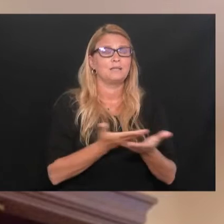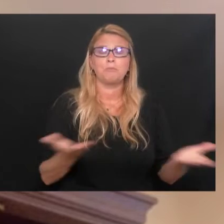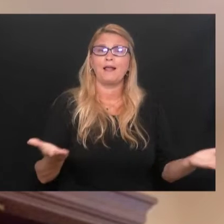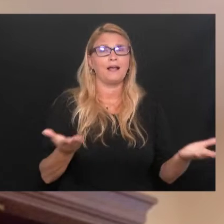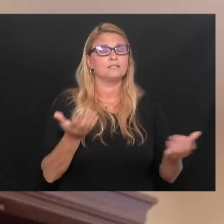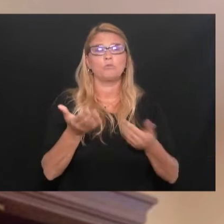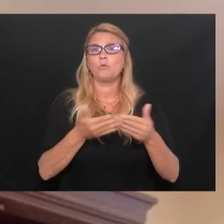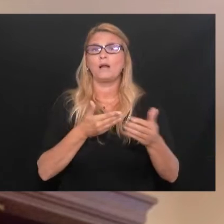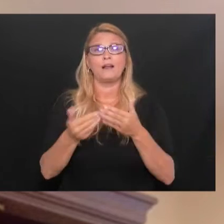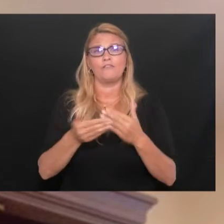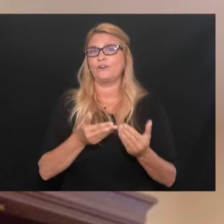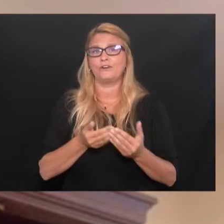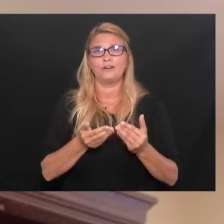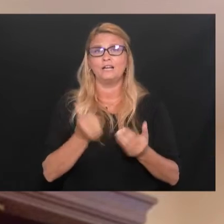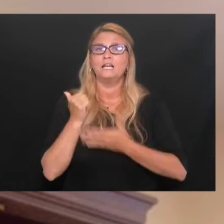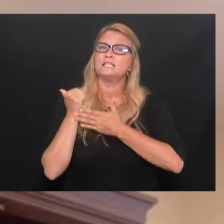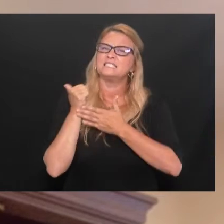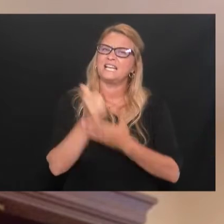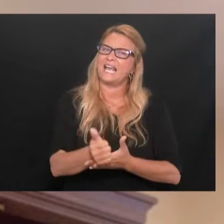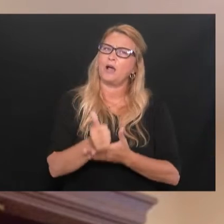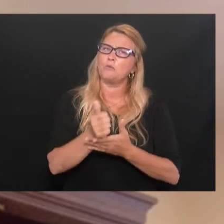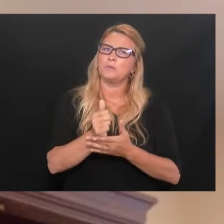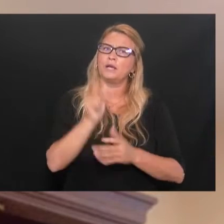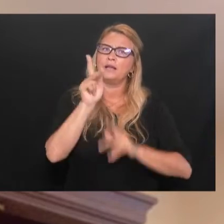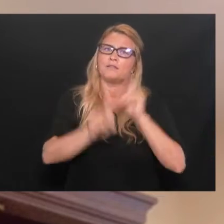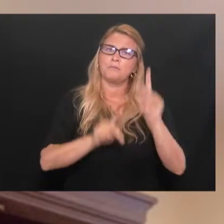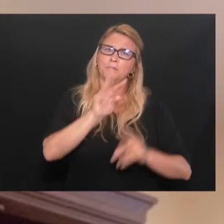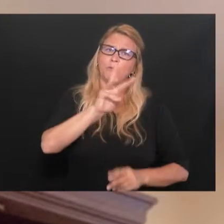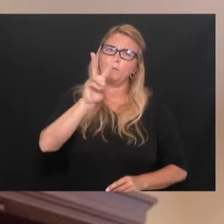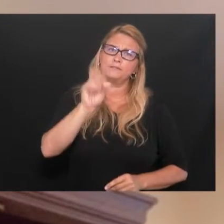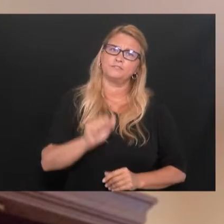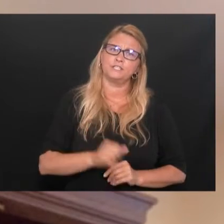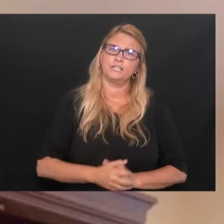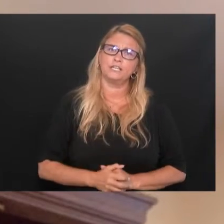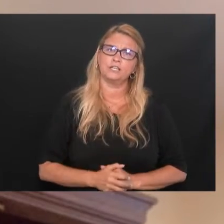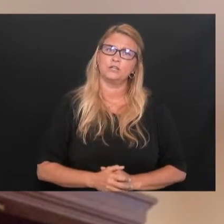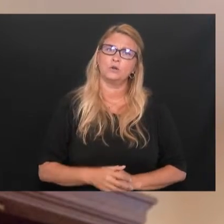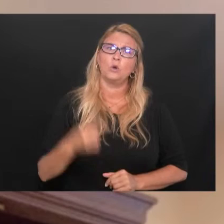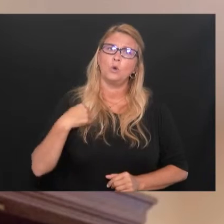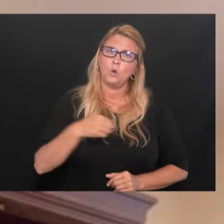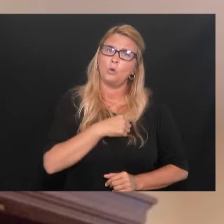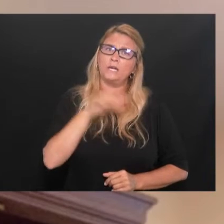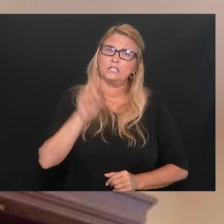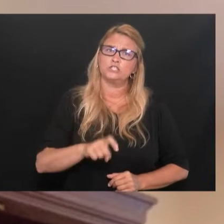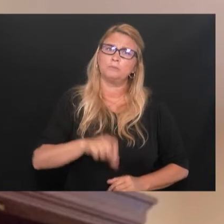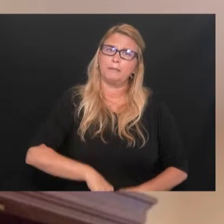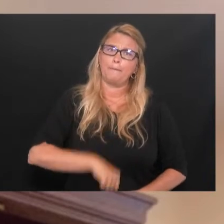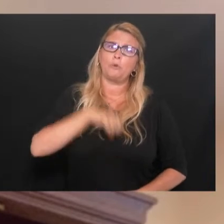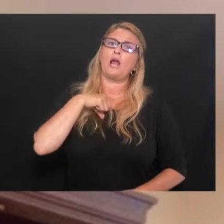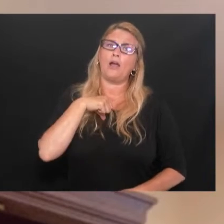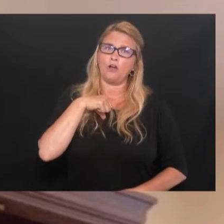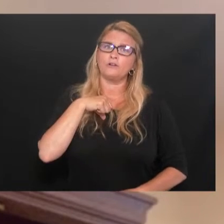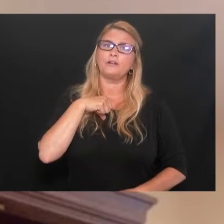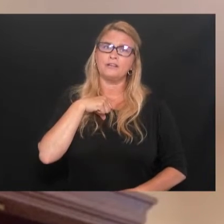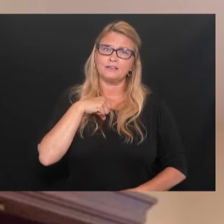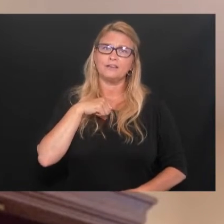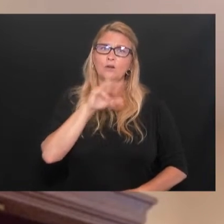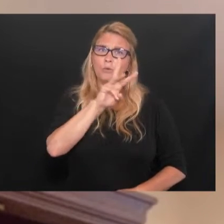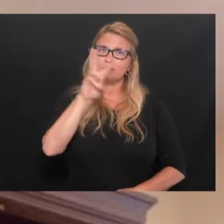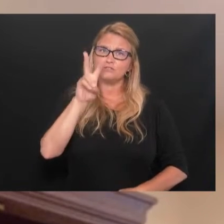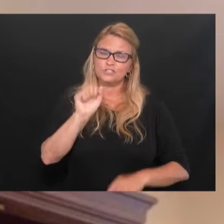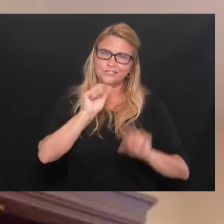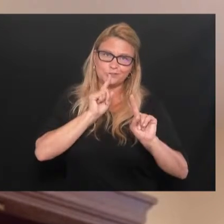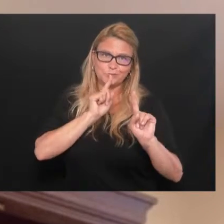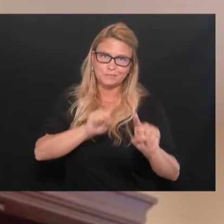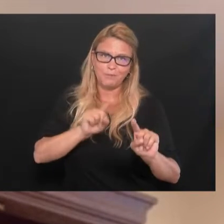was to help their fellow West Virginians. We should be proud of the way West Virginia responded